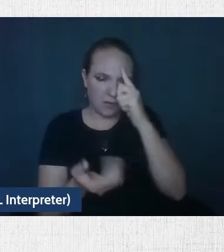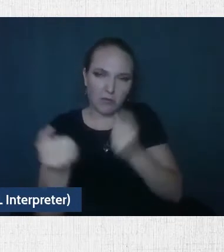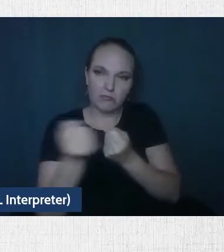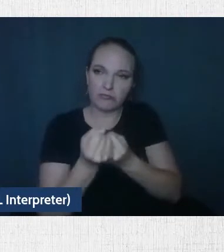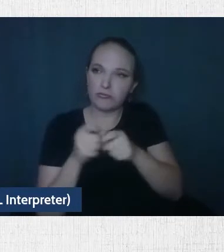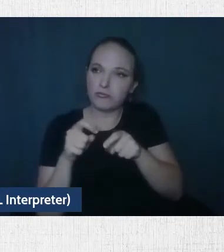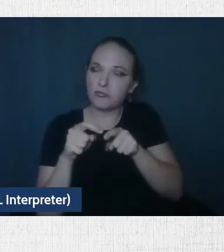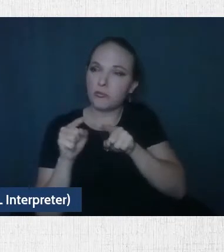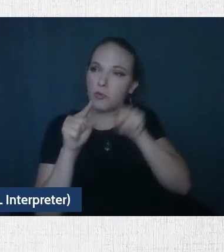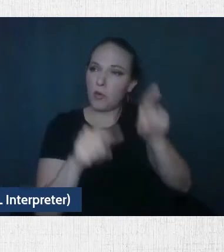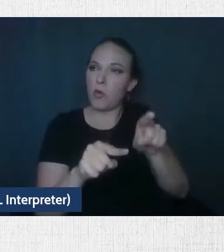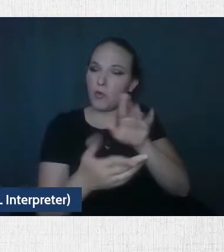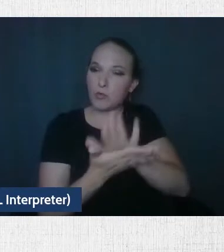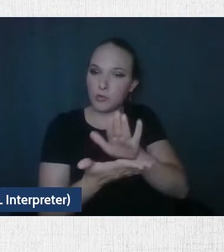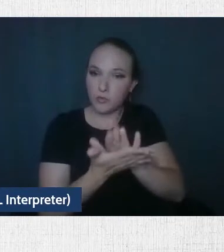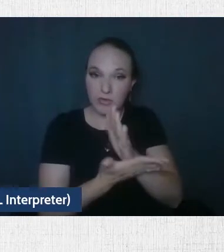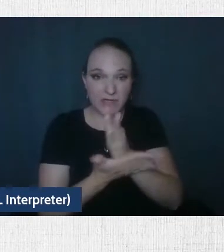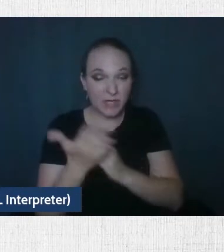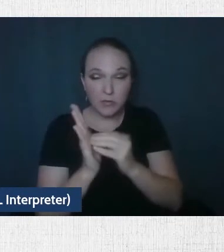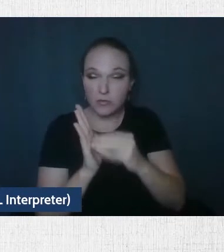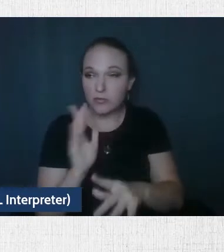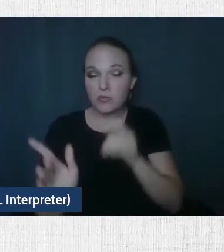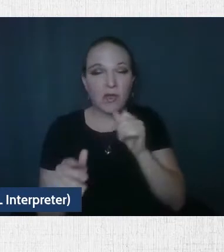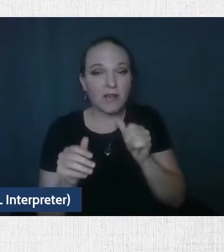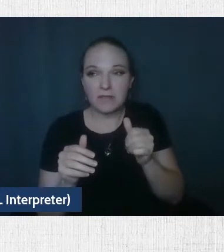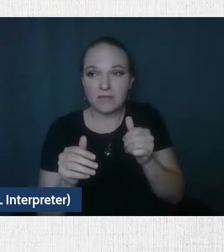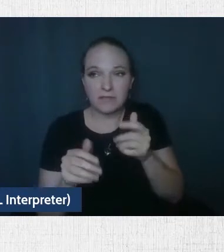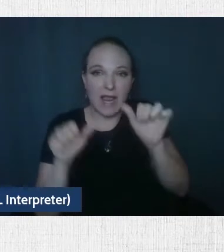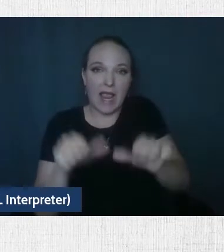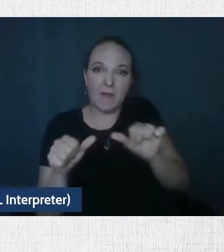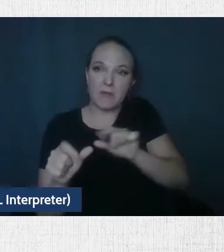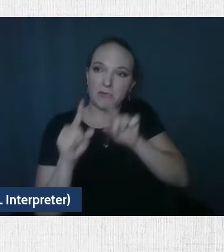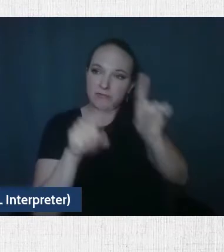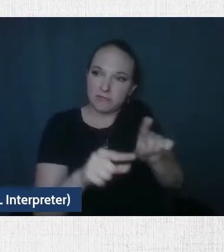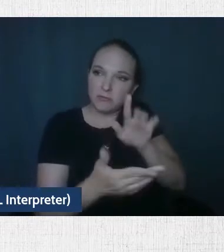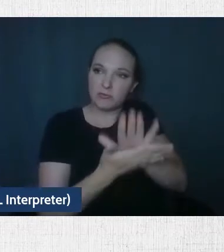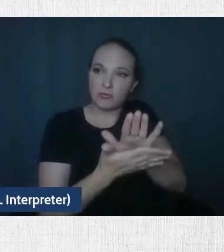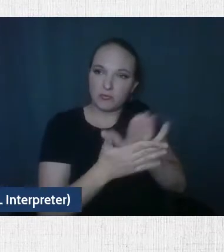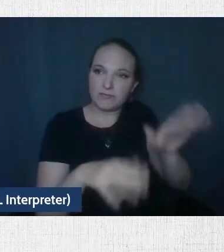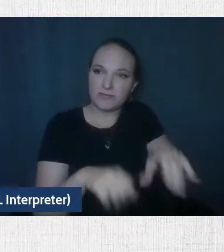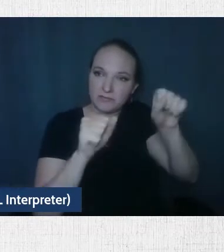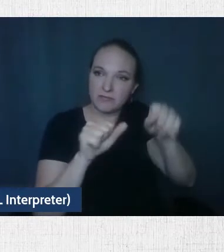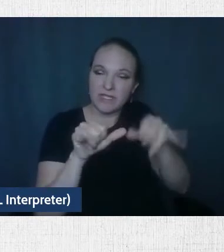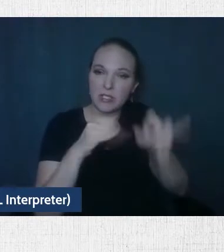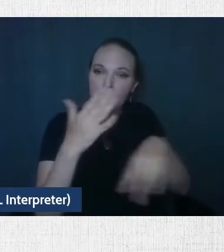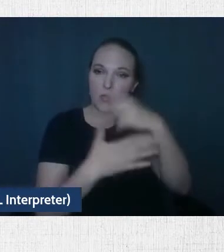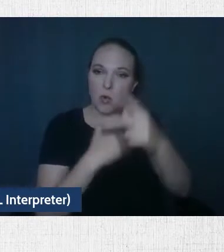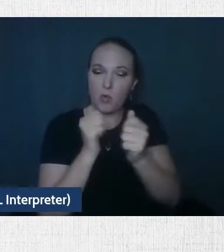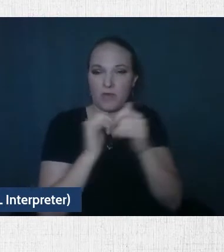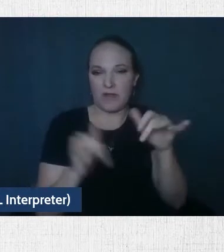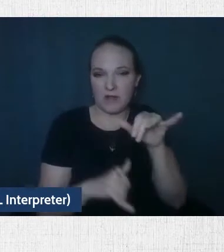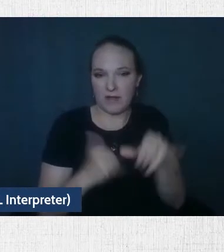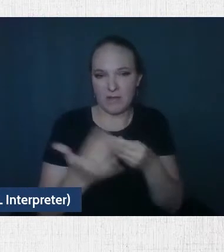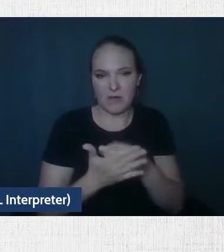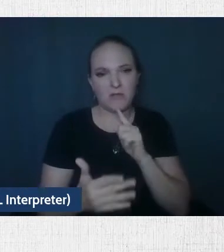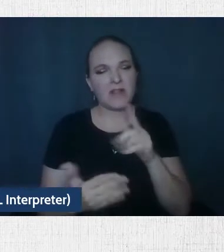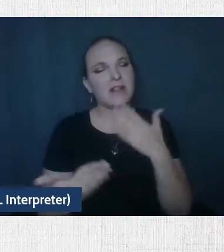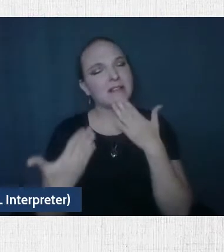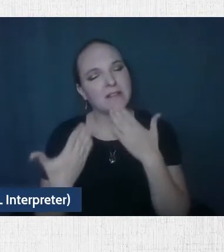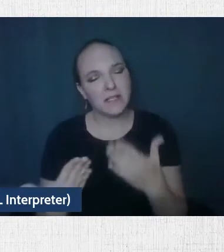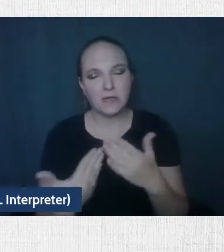education to students that would not have it otherwise. And for that, I'm truly grateful. I'm just looking down here and I'm shocked by the